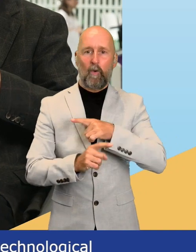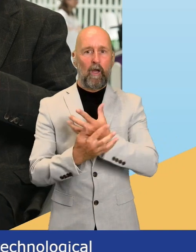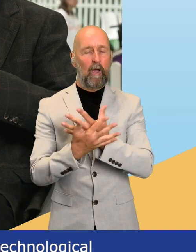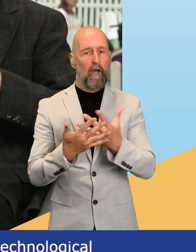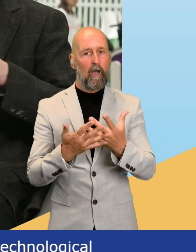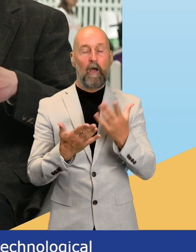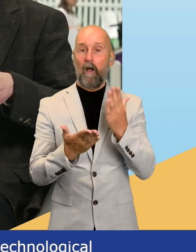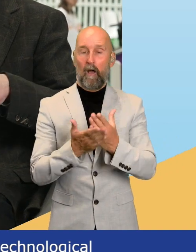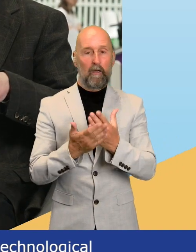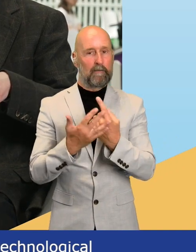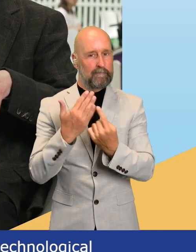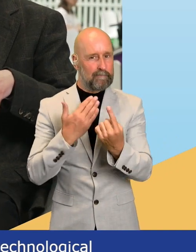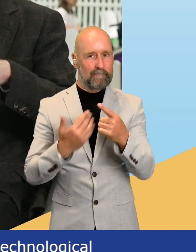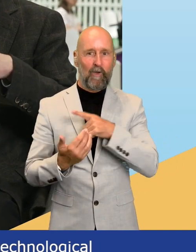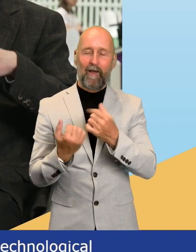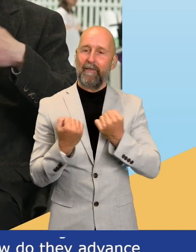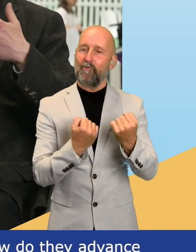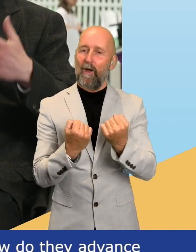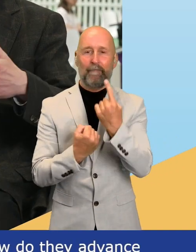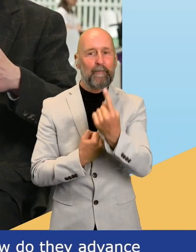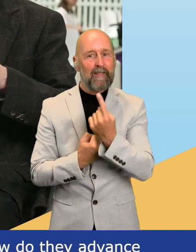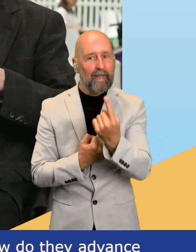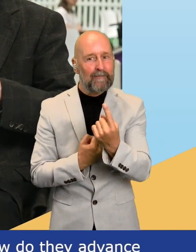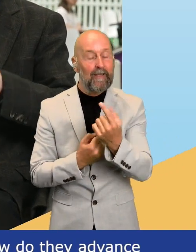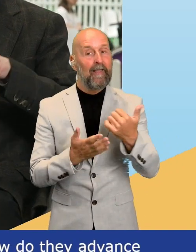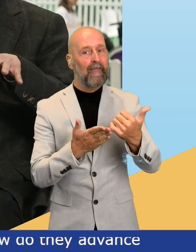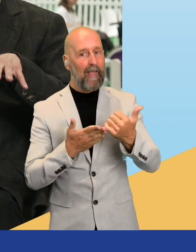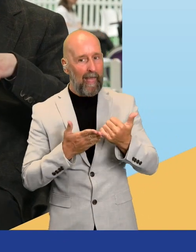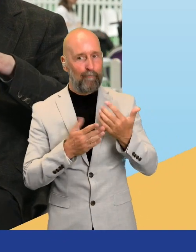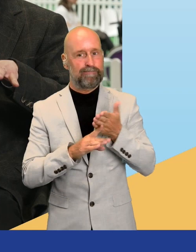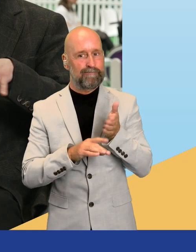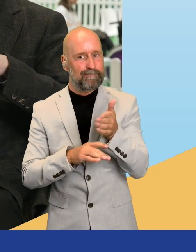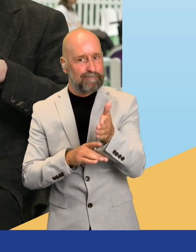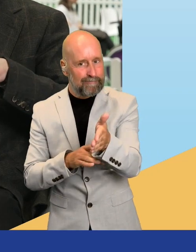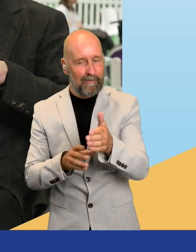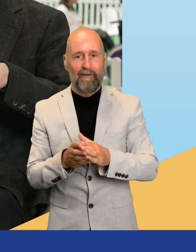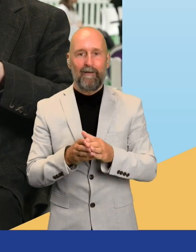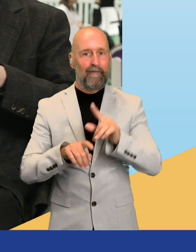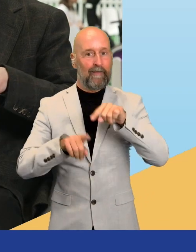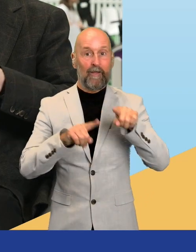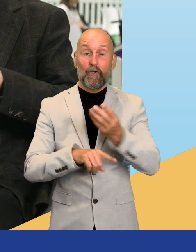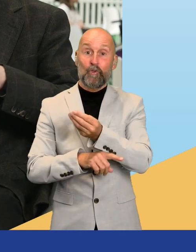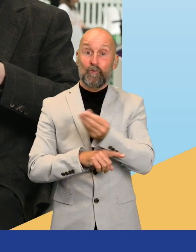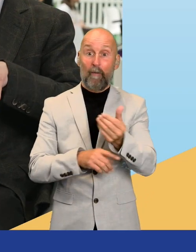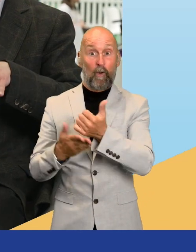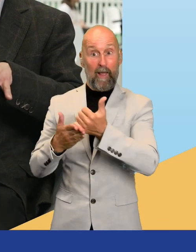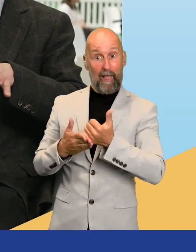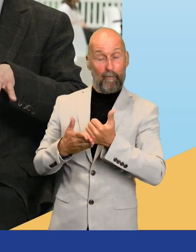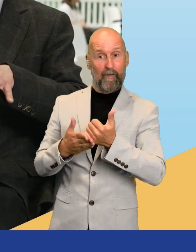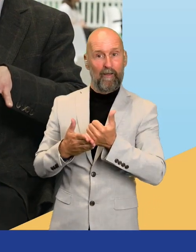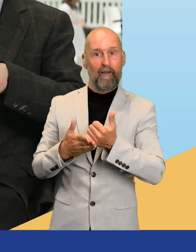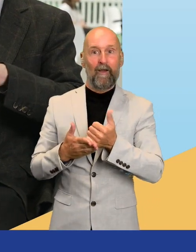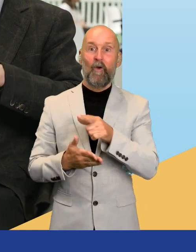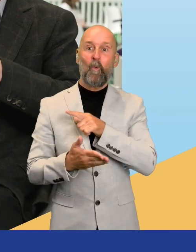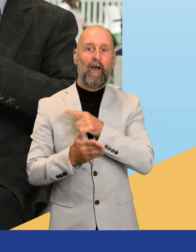autonomy in cars, not so that they drive themselves, but so that they assist you with the driving. And it's quite variable. Sometimes those things are actually very helpful. It tends to be when they're not